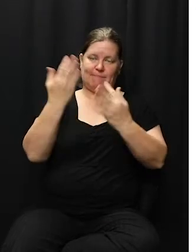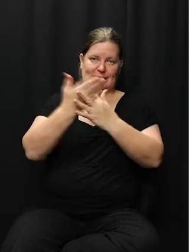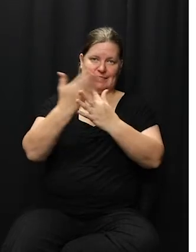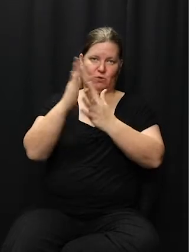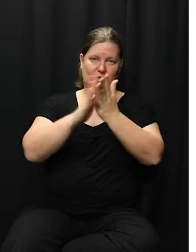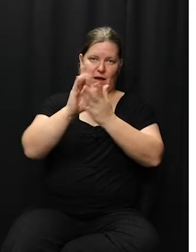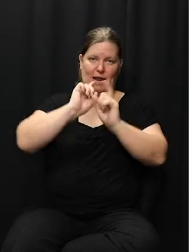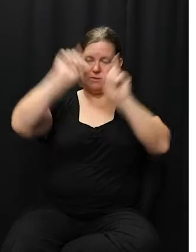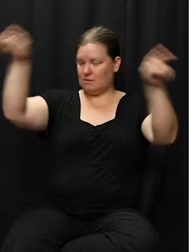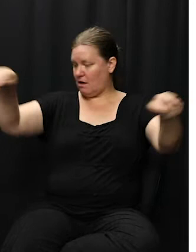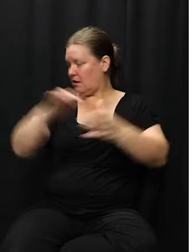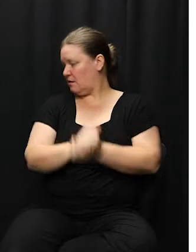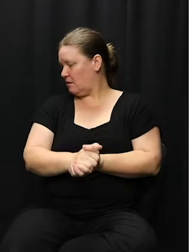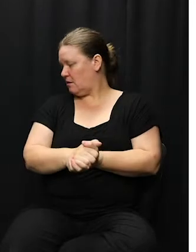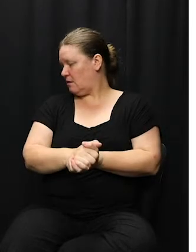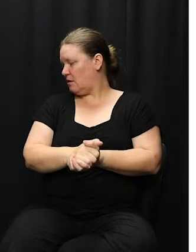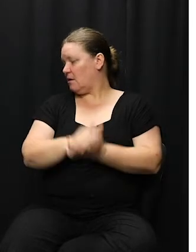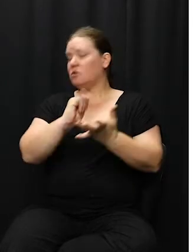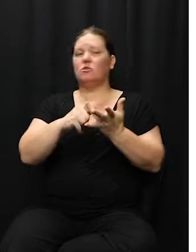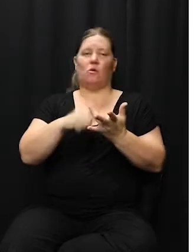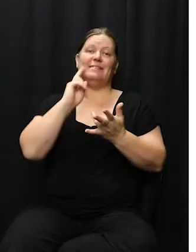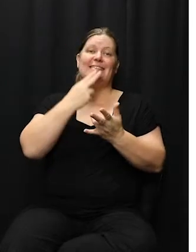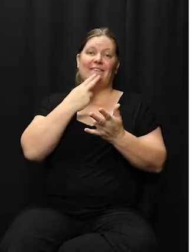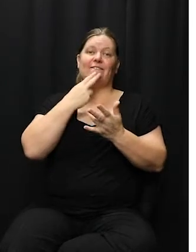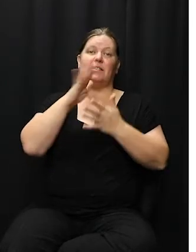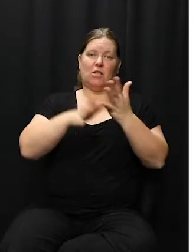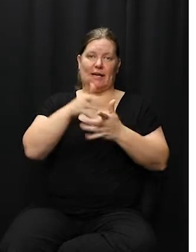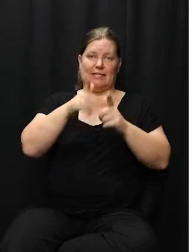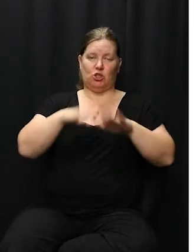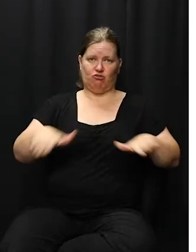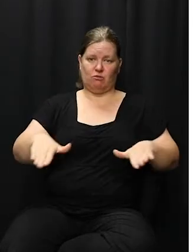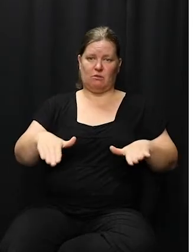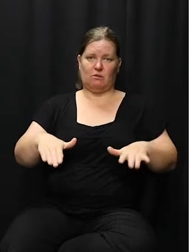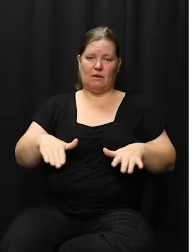So access to sign language outside is a big problem, and them arriving late.